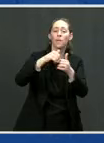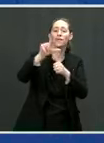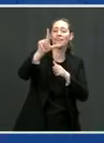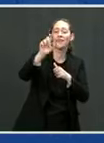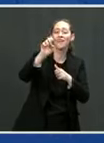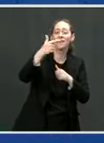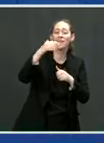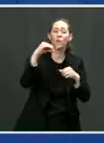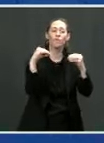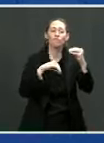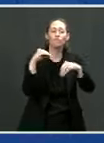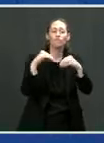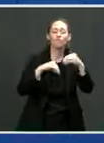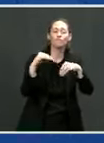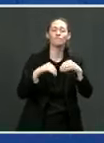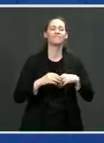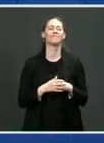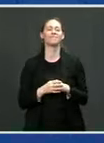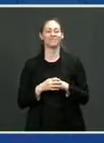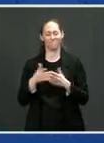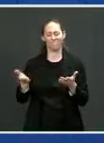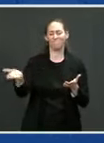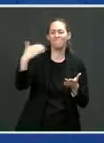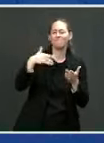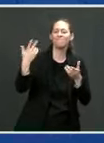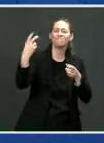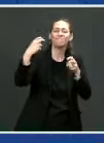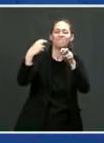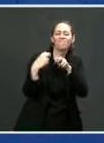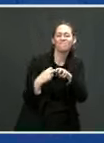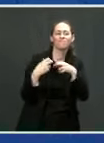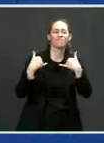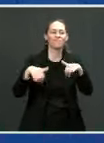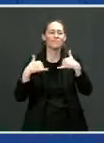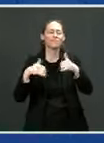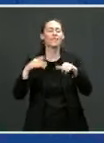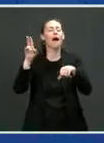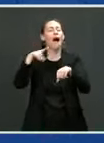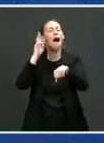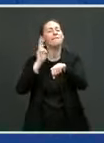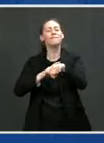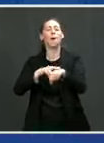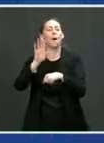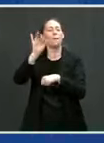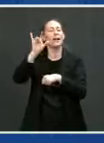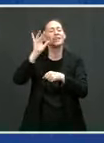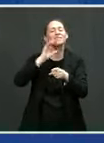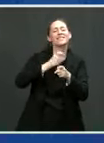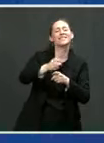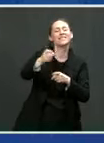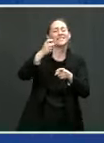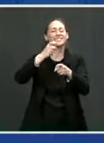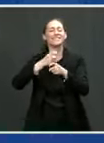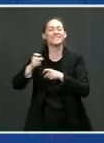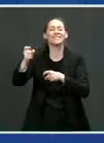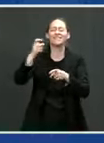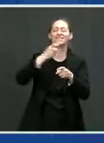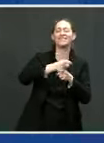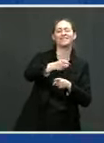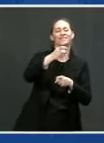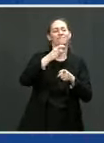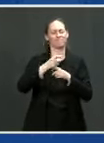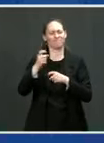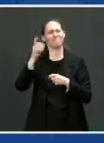course, not all of Billy's jokes were winners. He had his share of bad dad jokes.